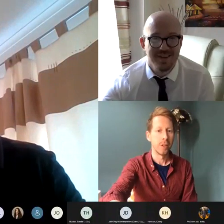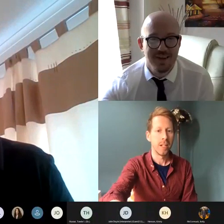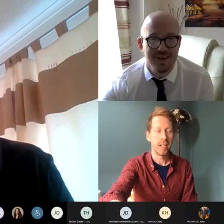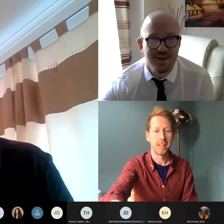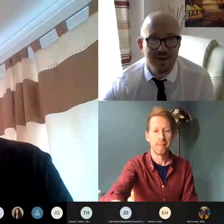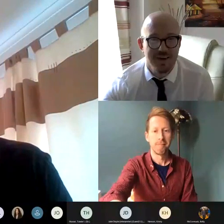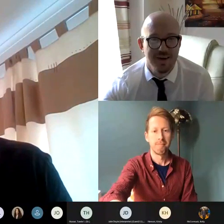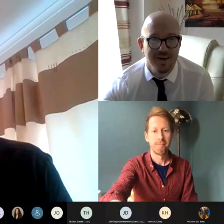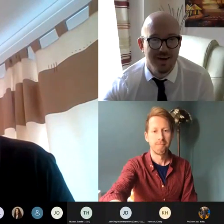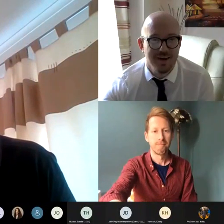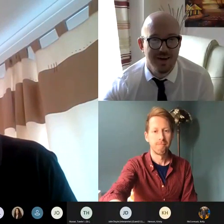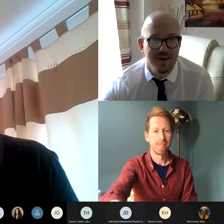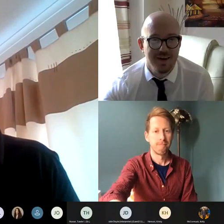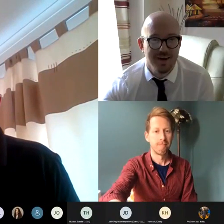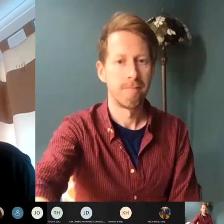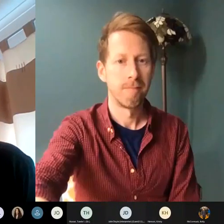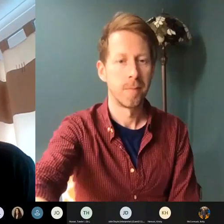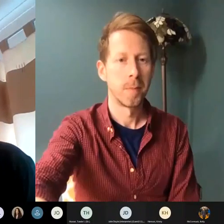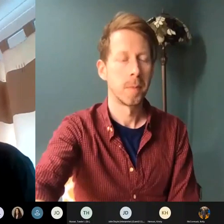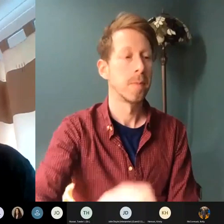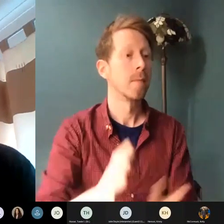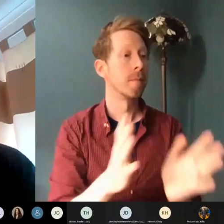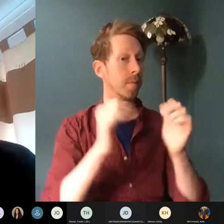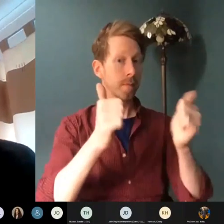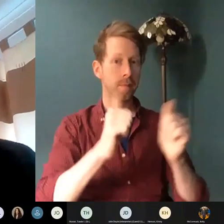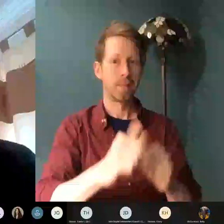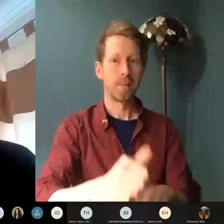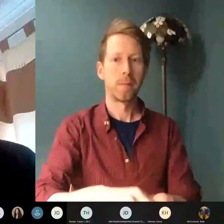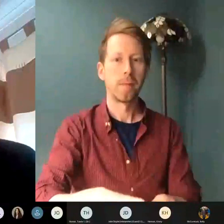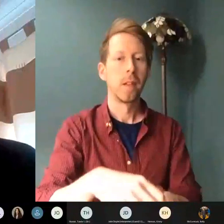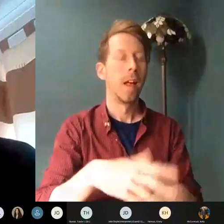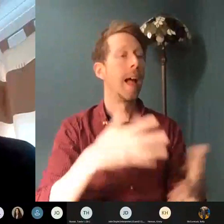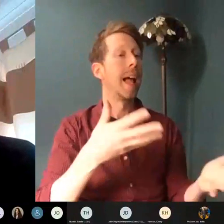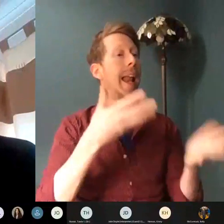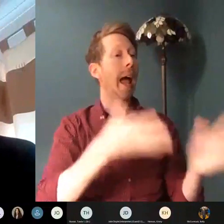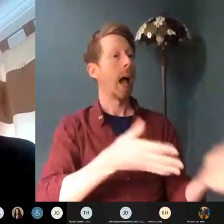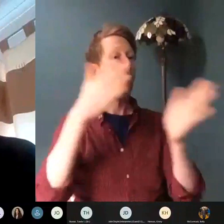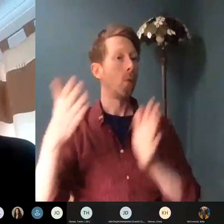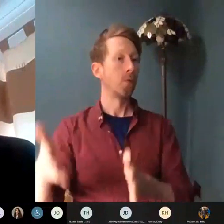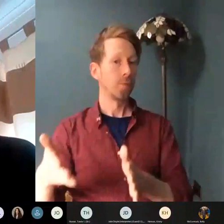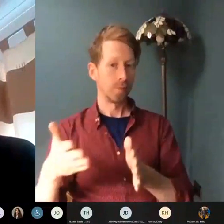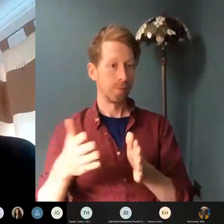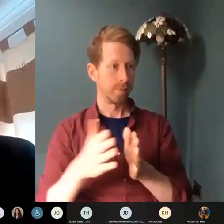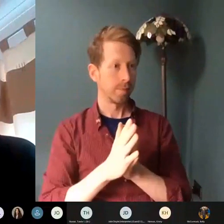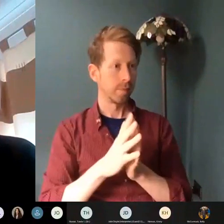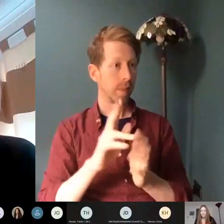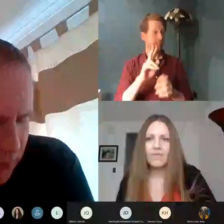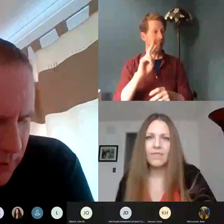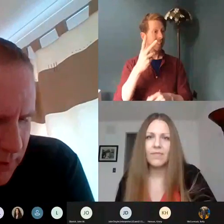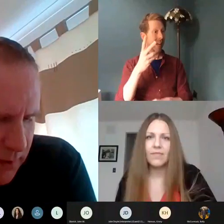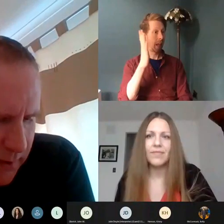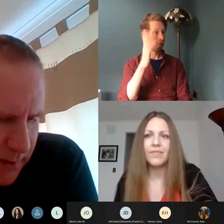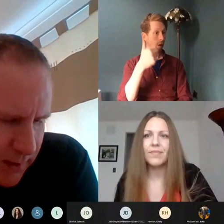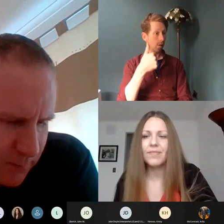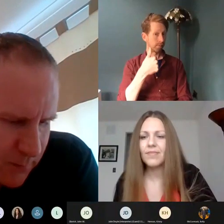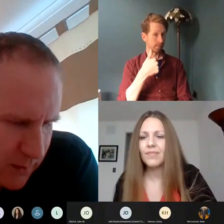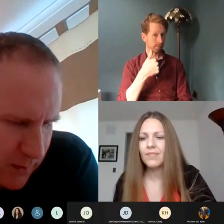Thank you very much indeed. Okay, so it's time to move on to our second lecturer